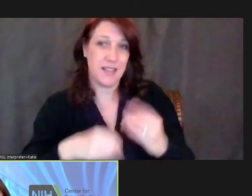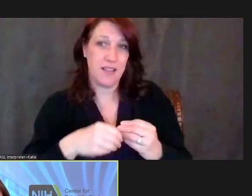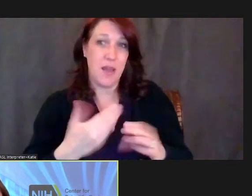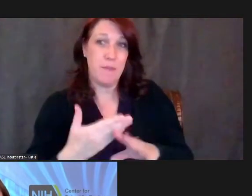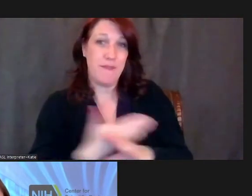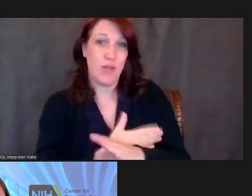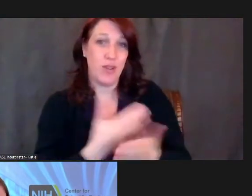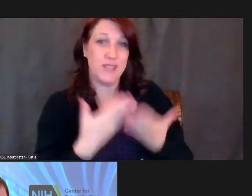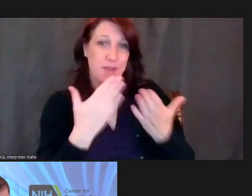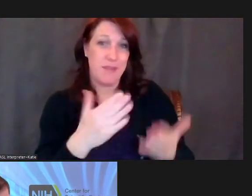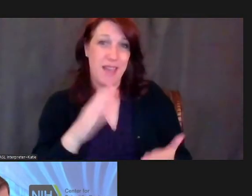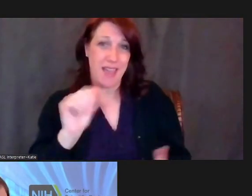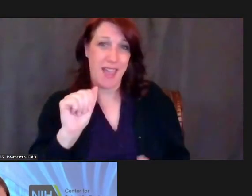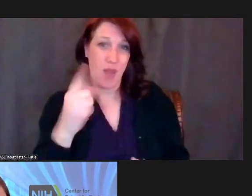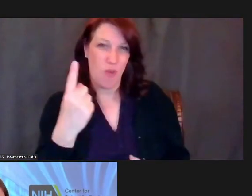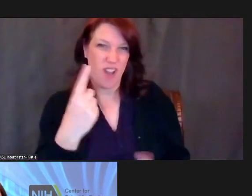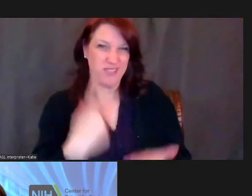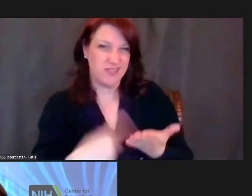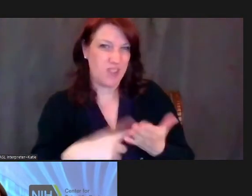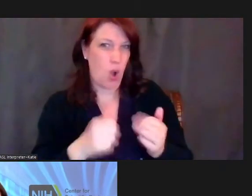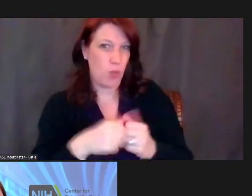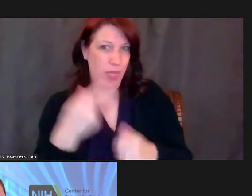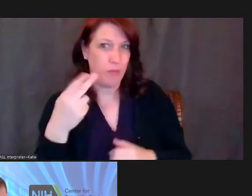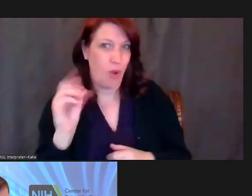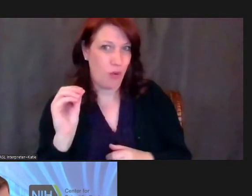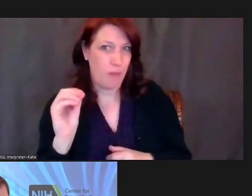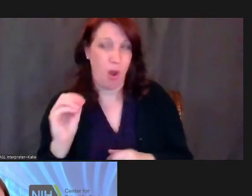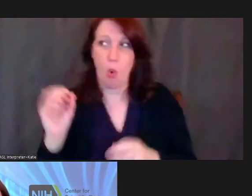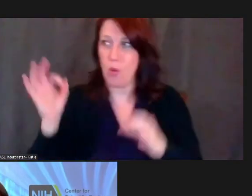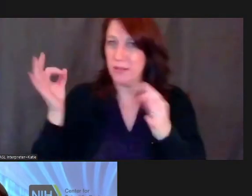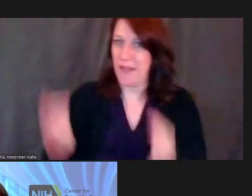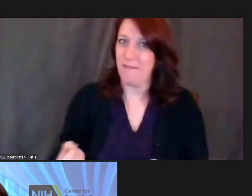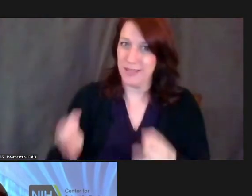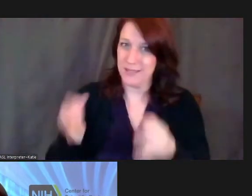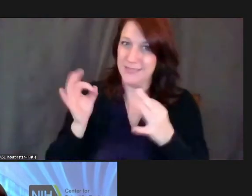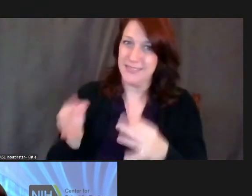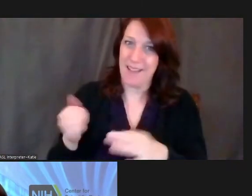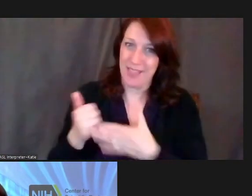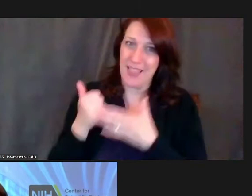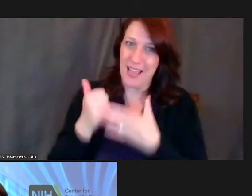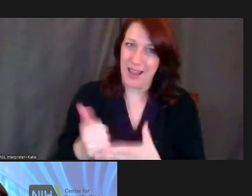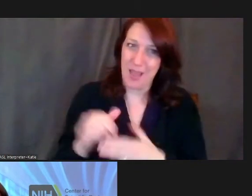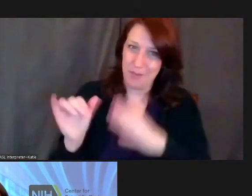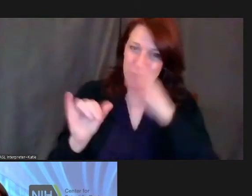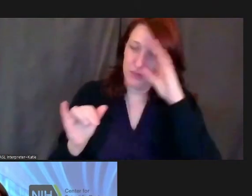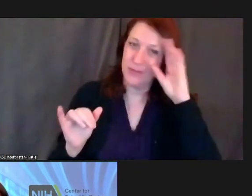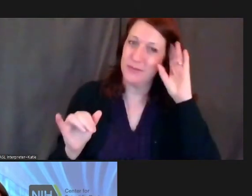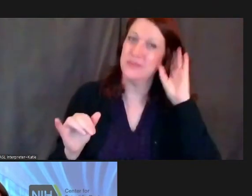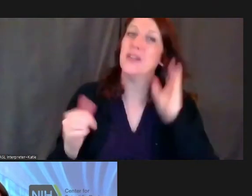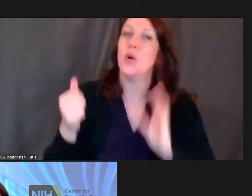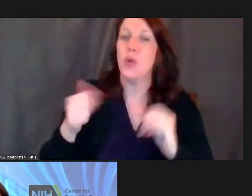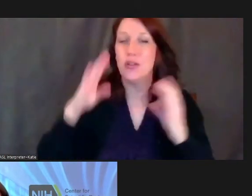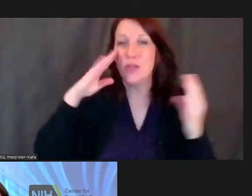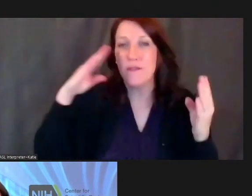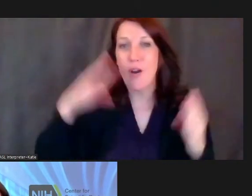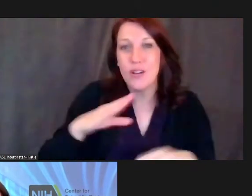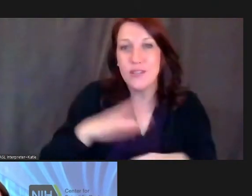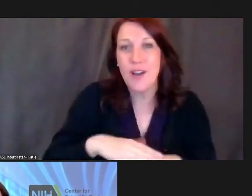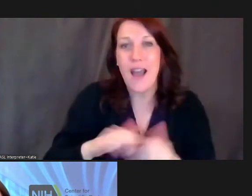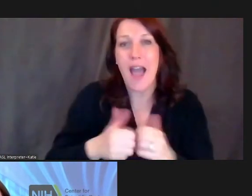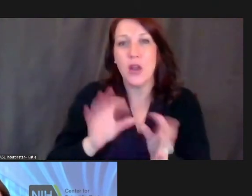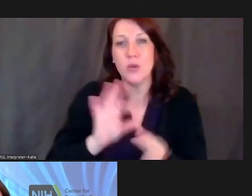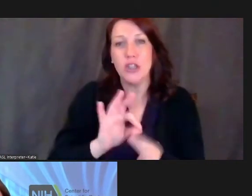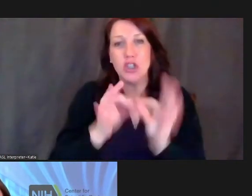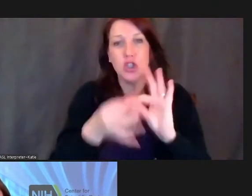officer. Definitely, definitely. It's definitely something that they can help you to what to focus on, how to interpret that